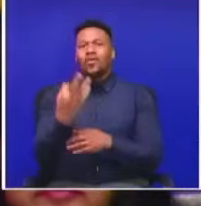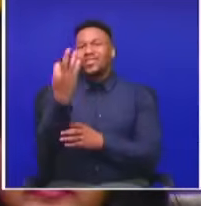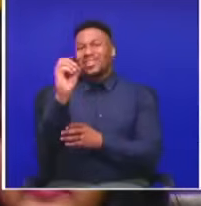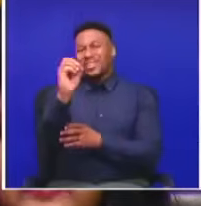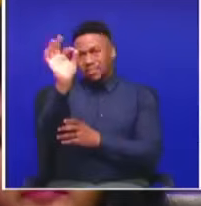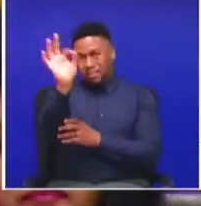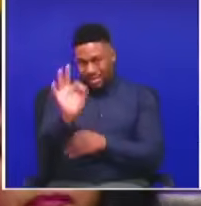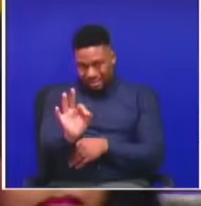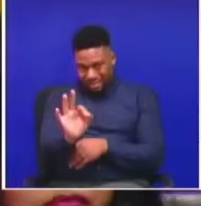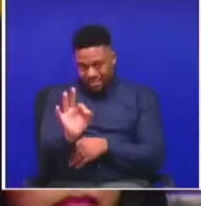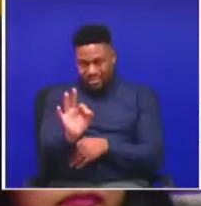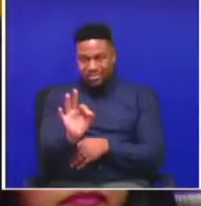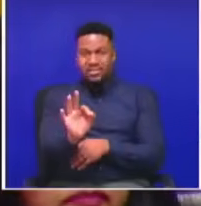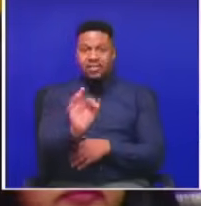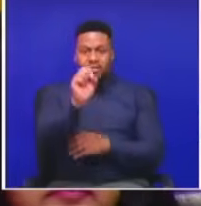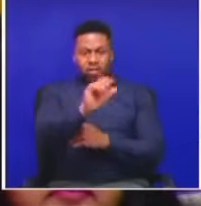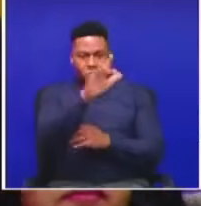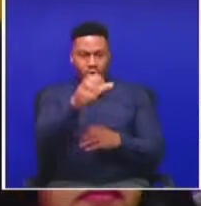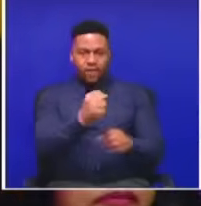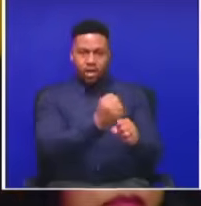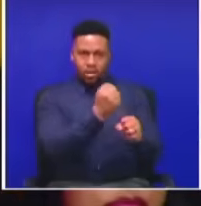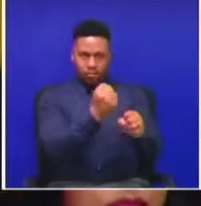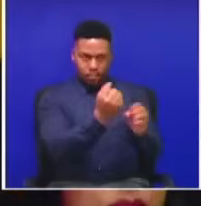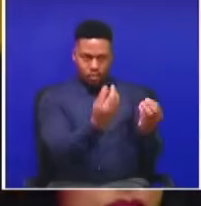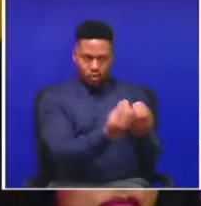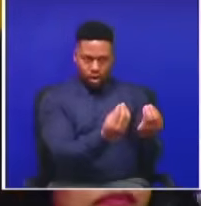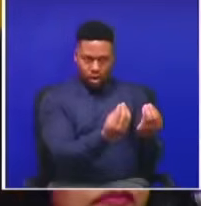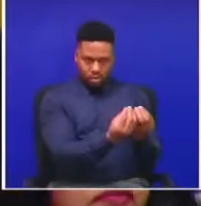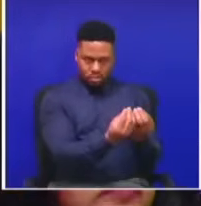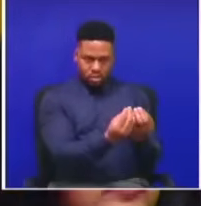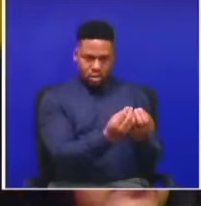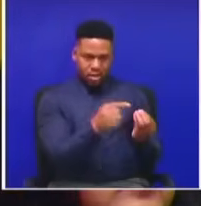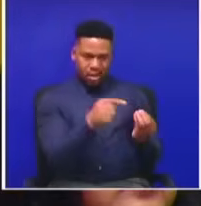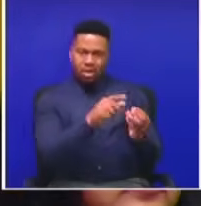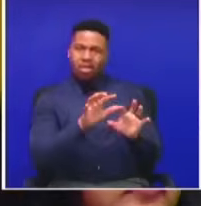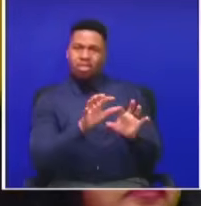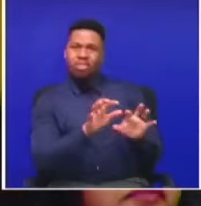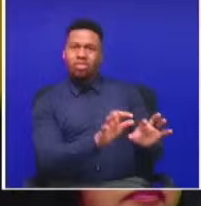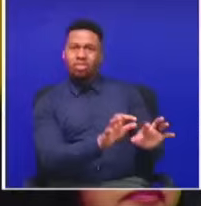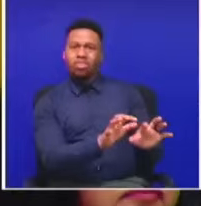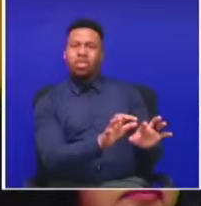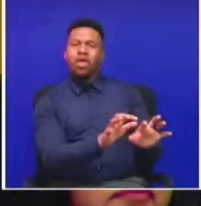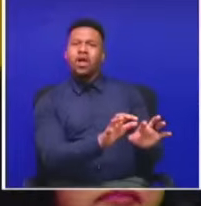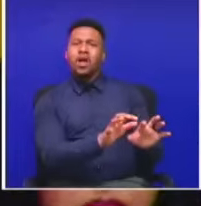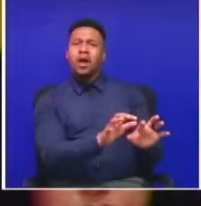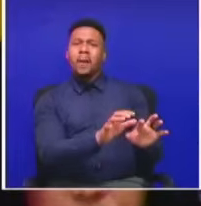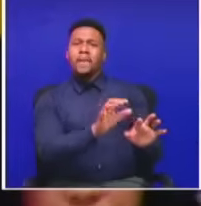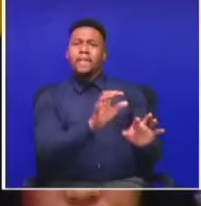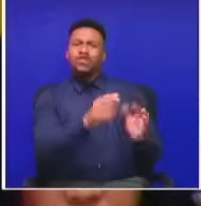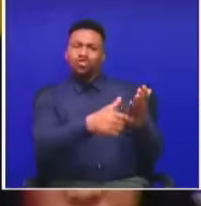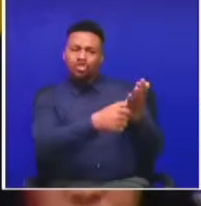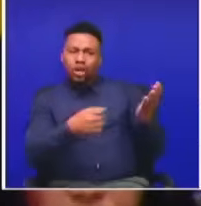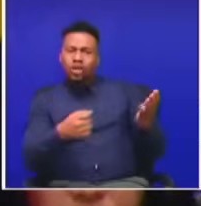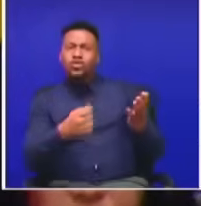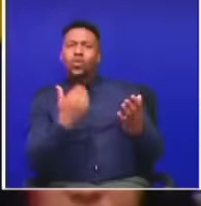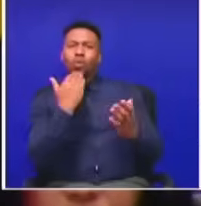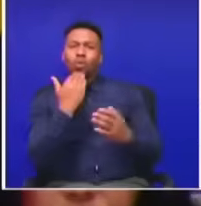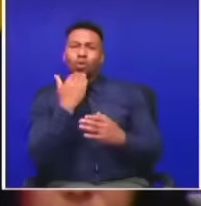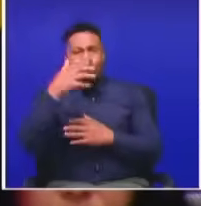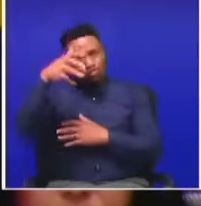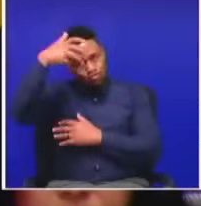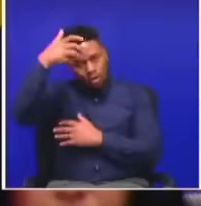African products by the President of the United States of America, Mr. D.J. Trump, and the extent to which the